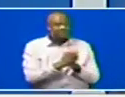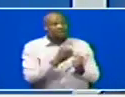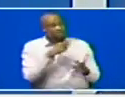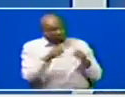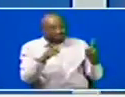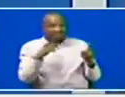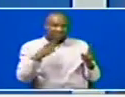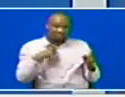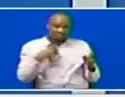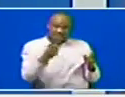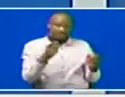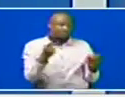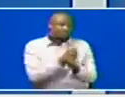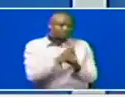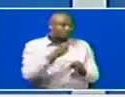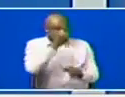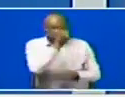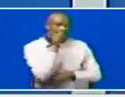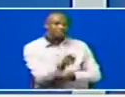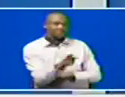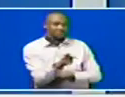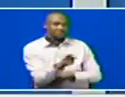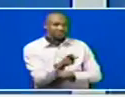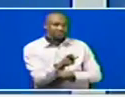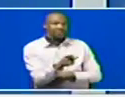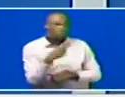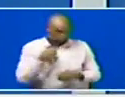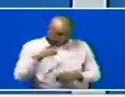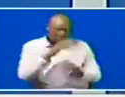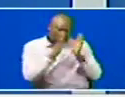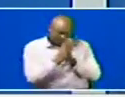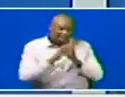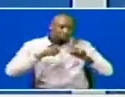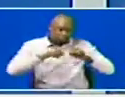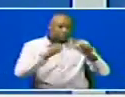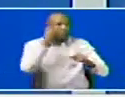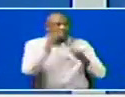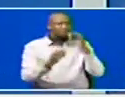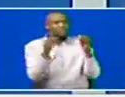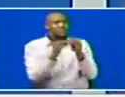to deny that. But we pray and continue, and our last meeting of the